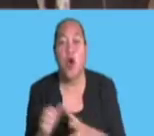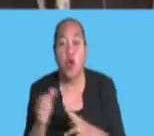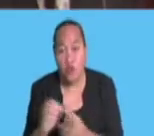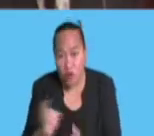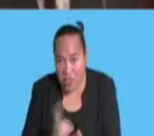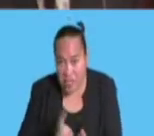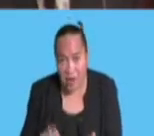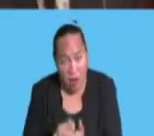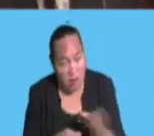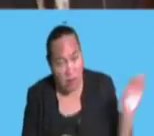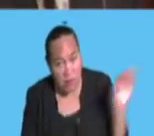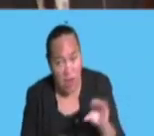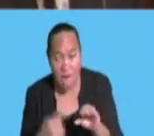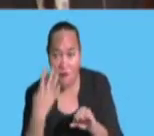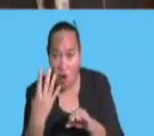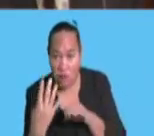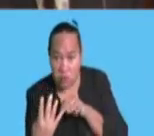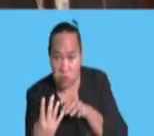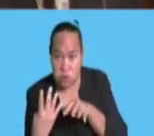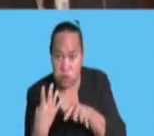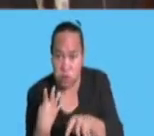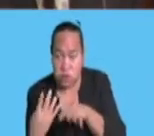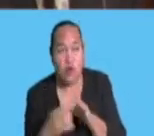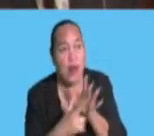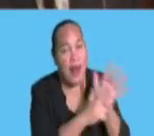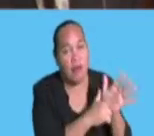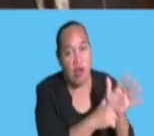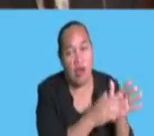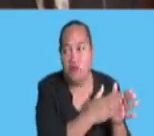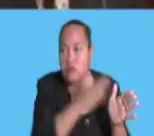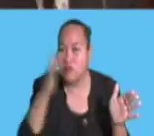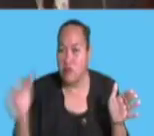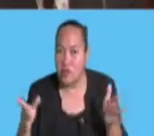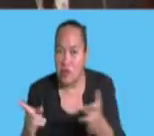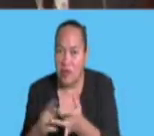and construction of a 4-lane road from the Soso Junction to Lotoka to improve the travel time.